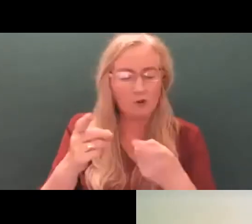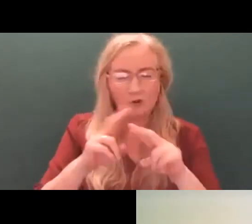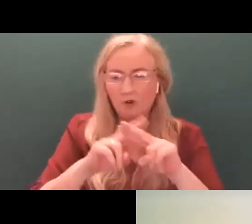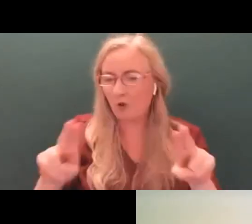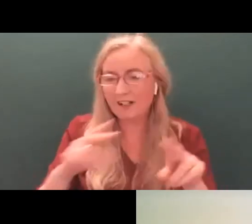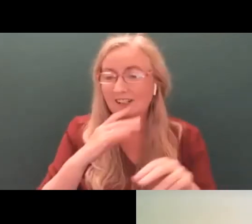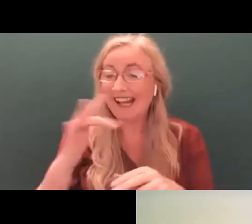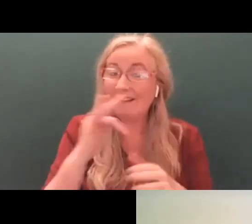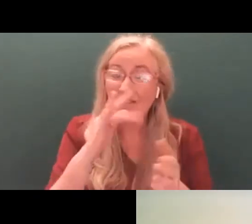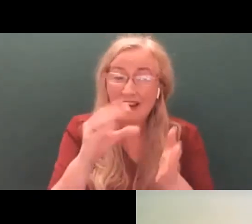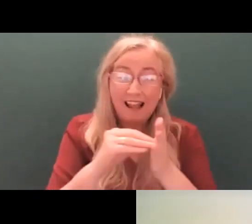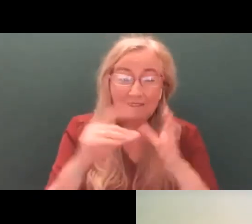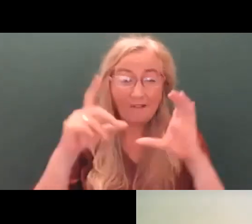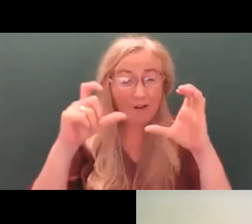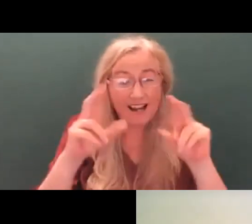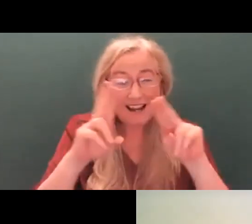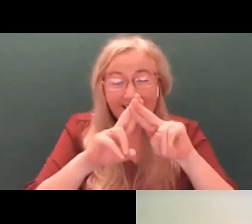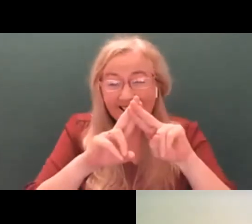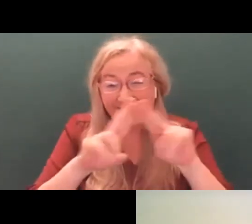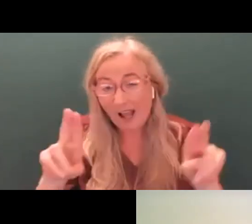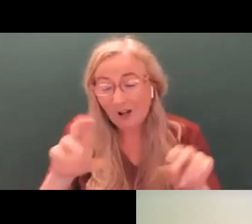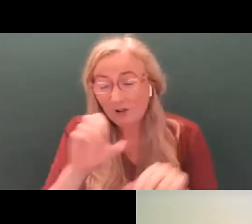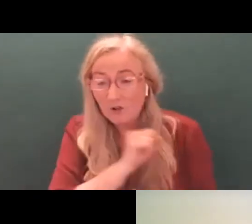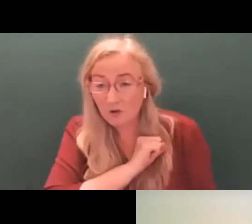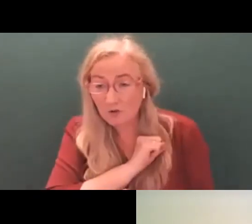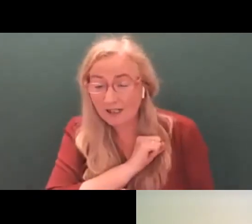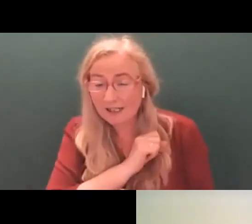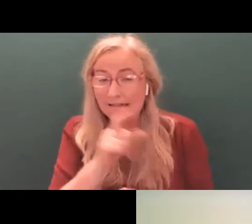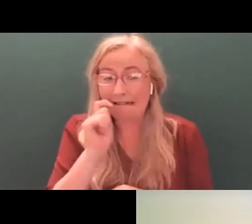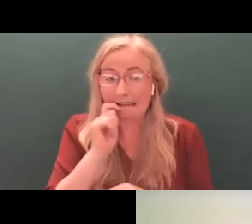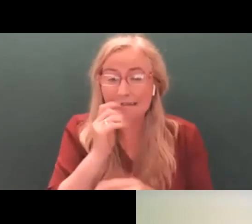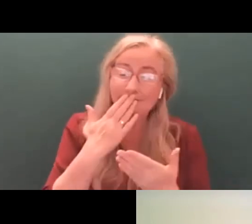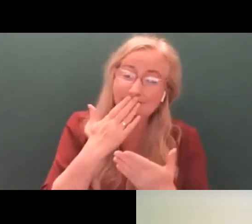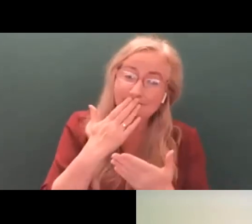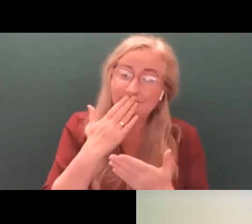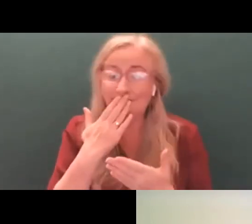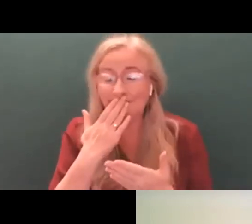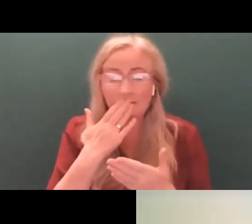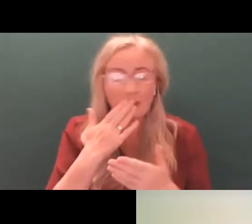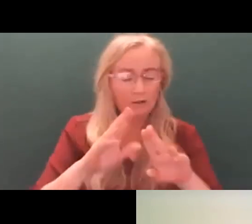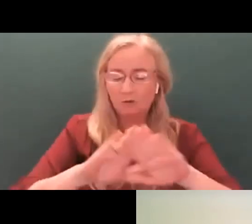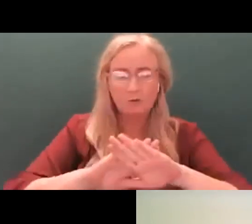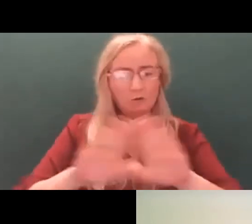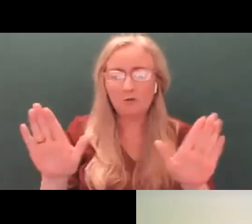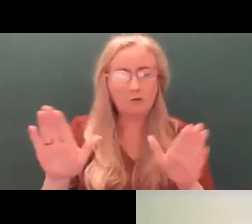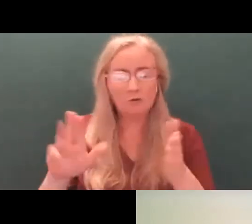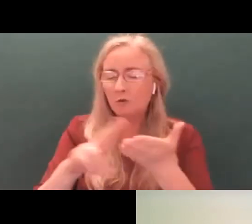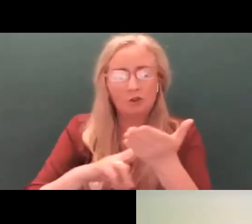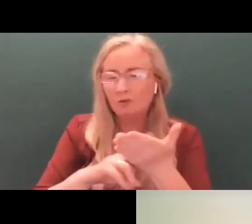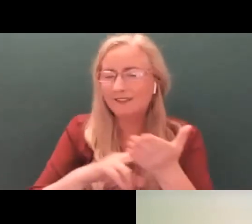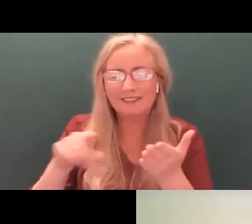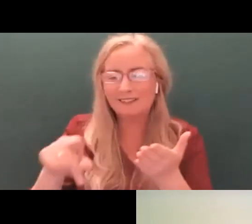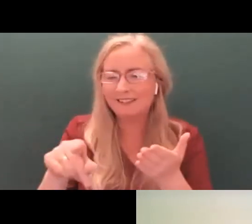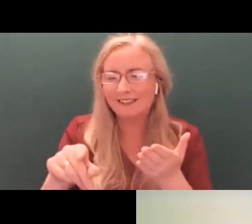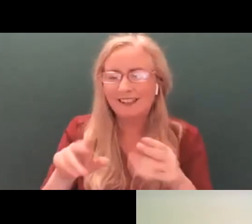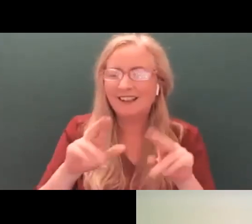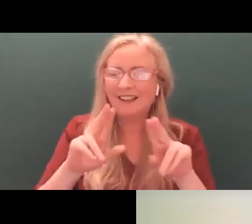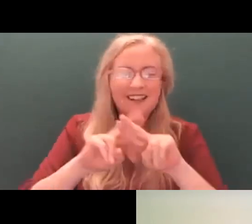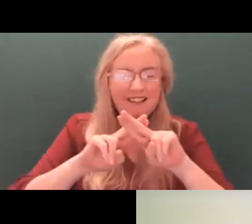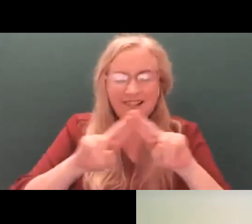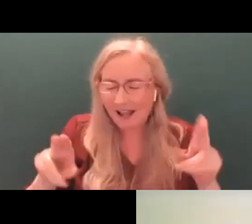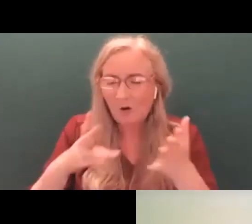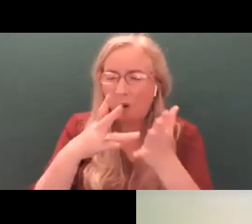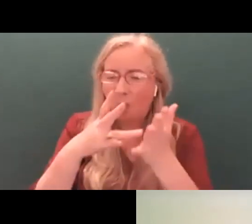a photograph and you're not sure and you're thinking, no, don't use it, because it's simply never worth